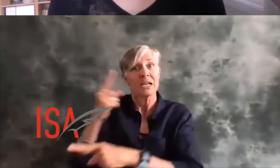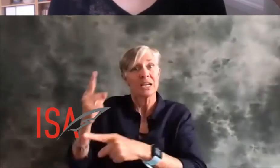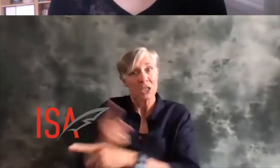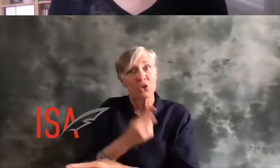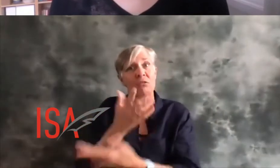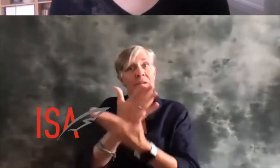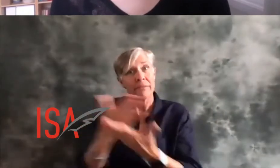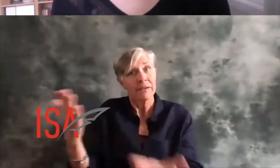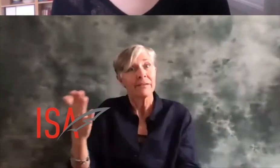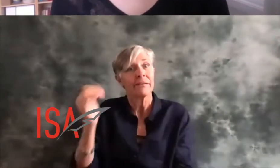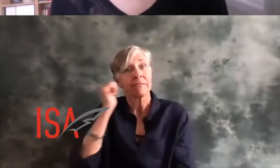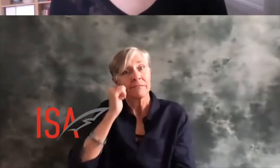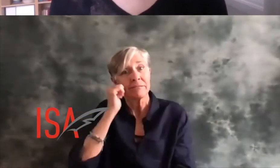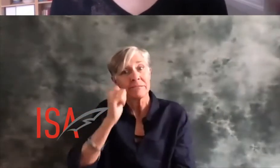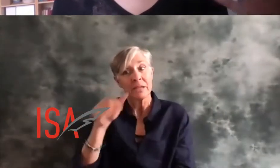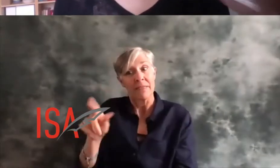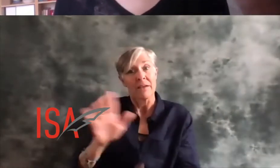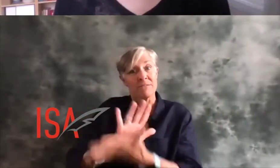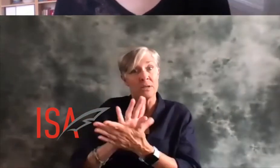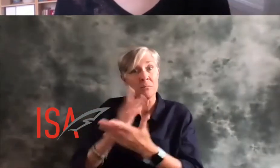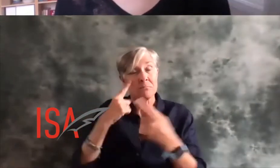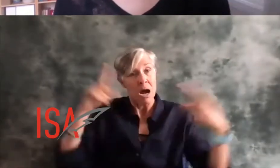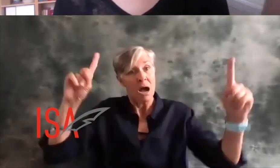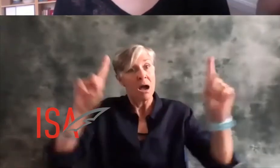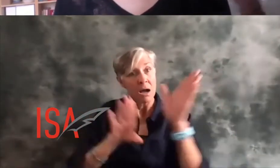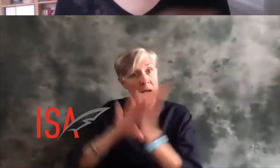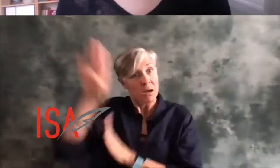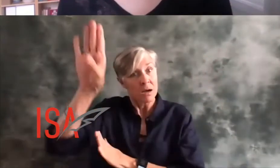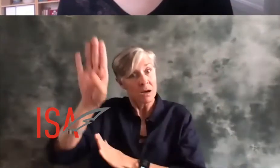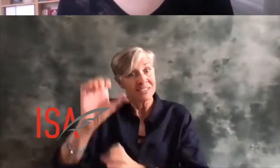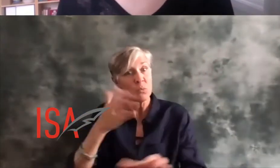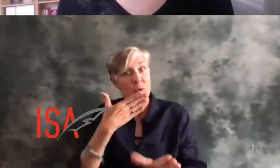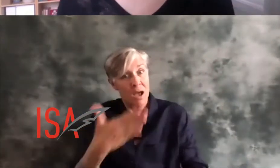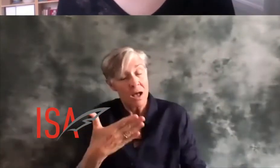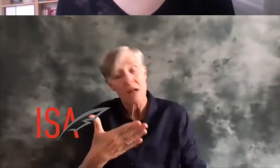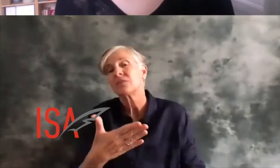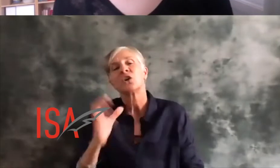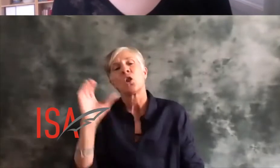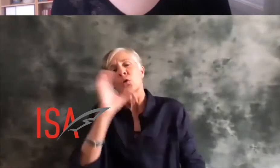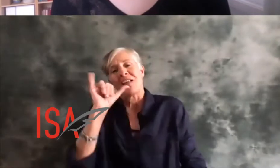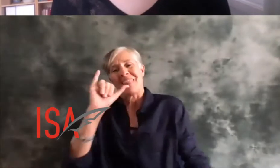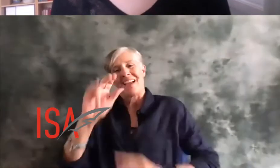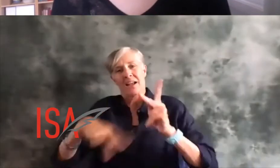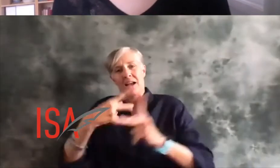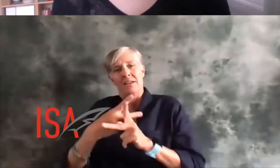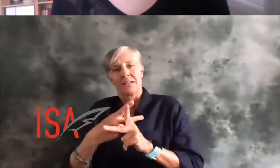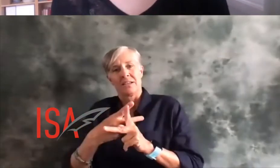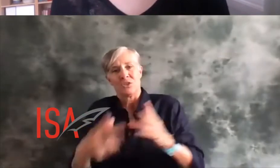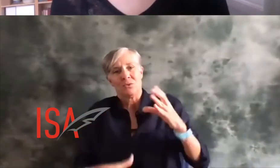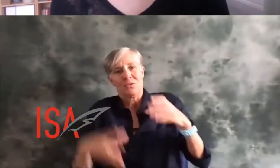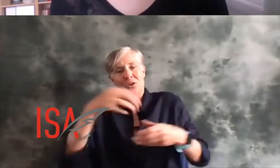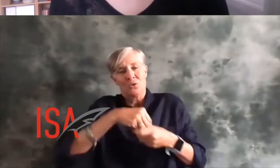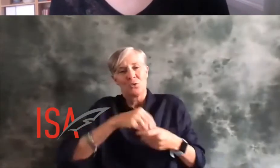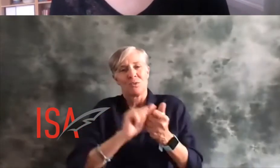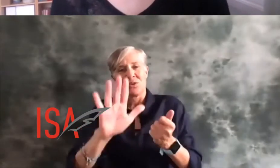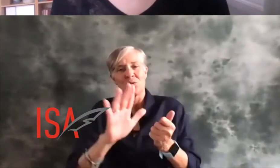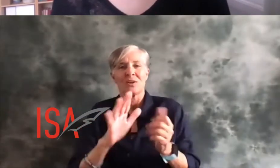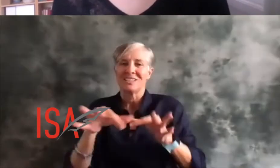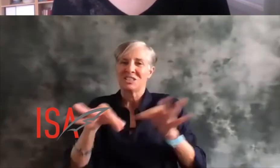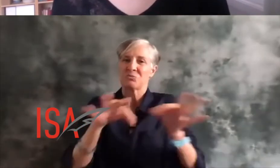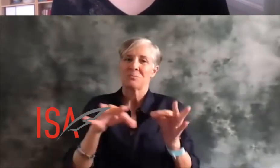things, and it did really well. So look for those stories to tag on to your description of what your film is, so that you